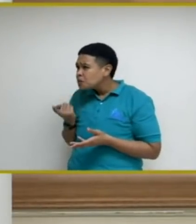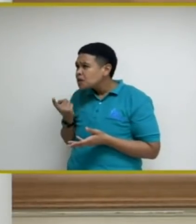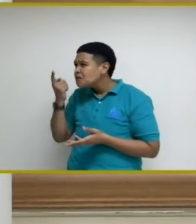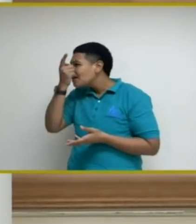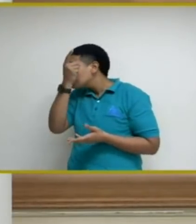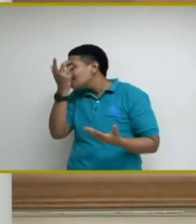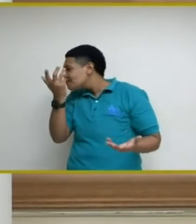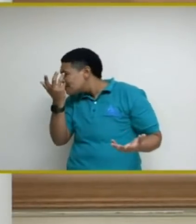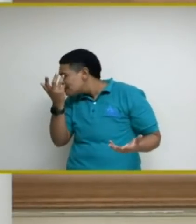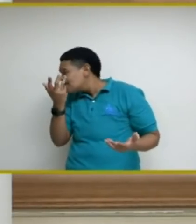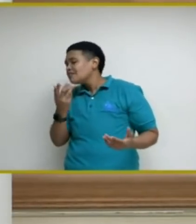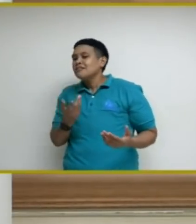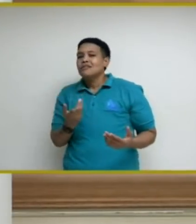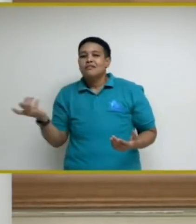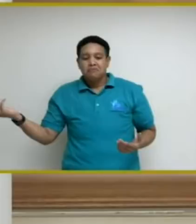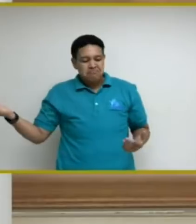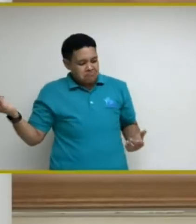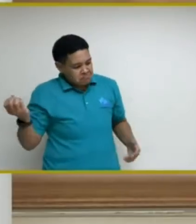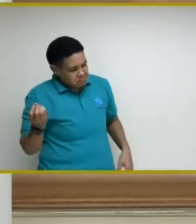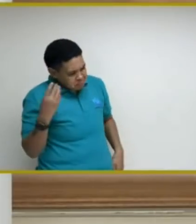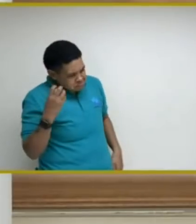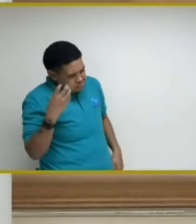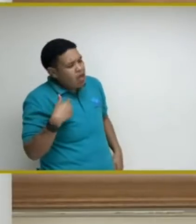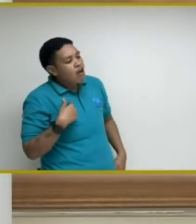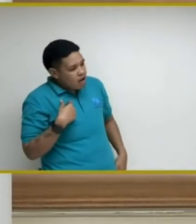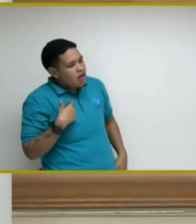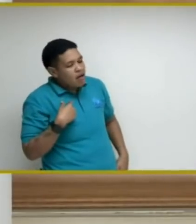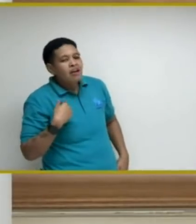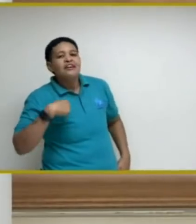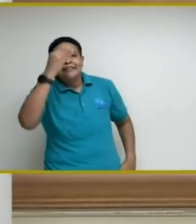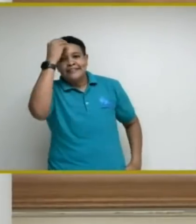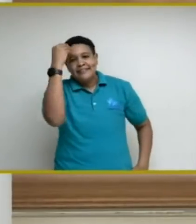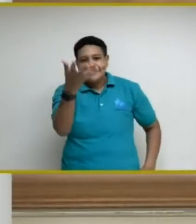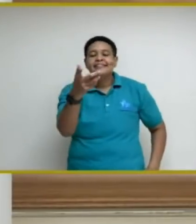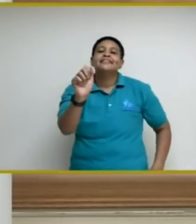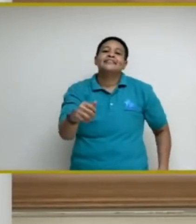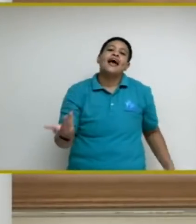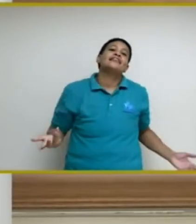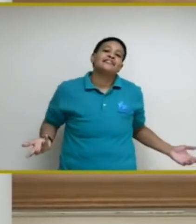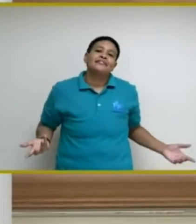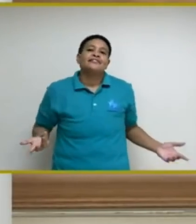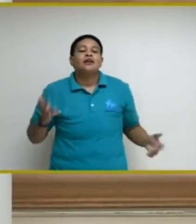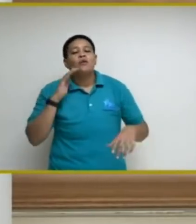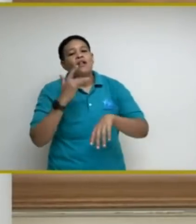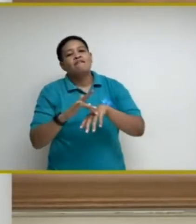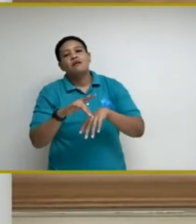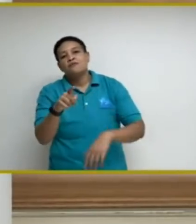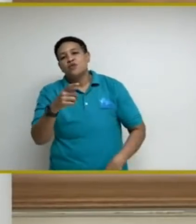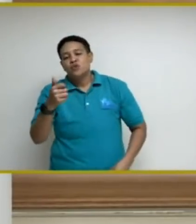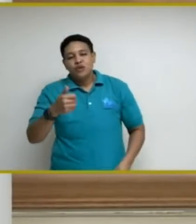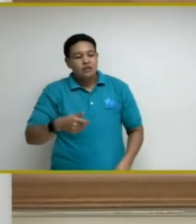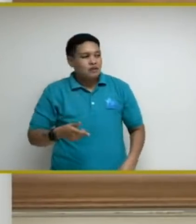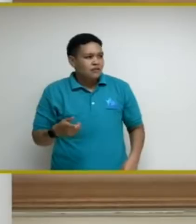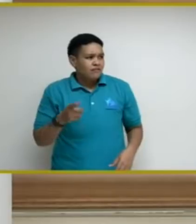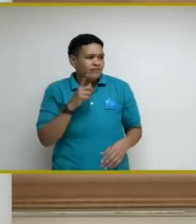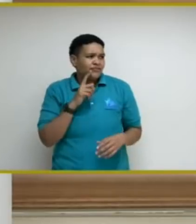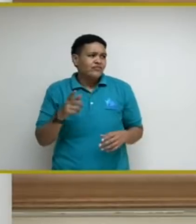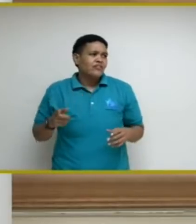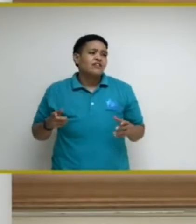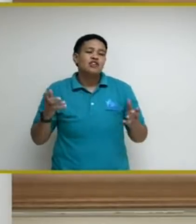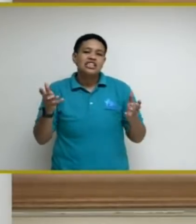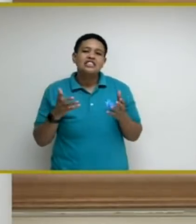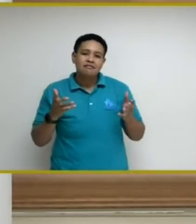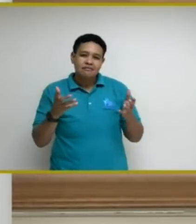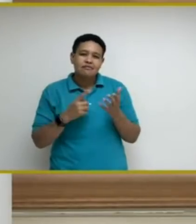provide information when an agreement of some kind is reached, and we'll make it available to you. But talks are taking